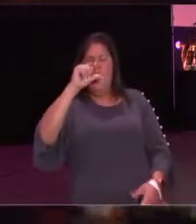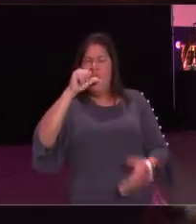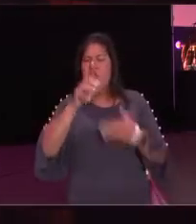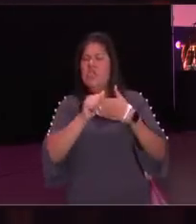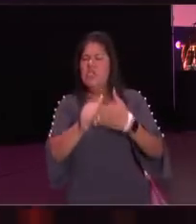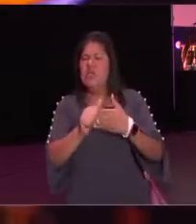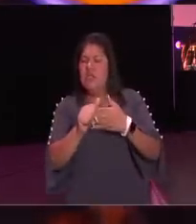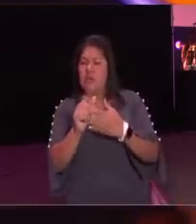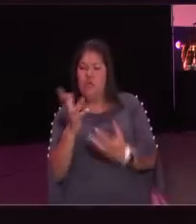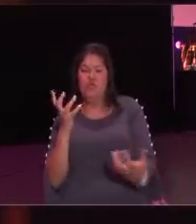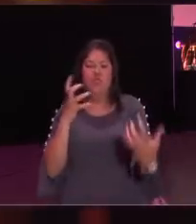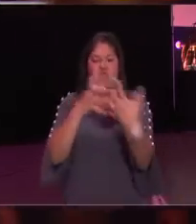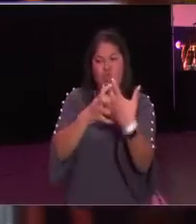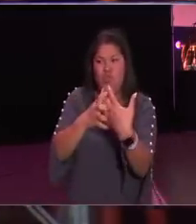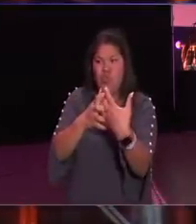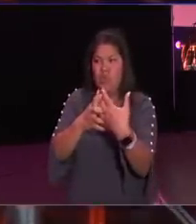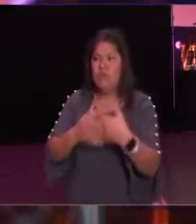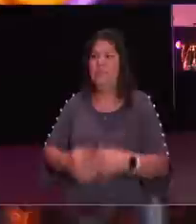covering.